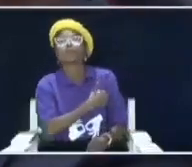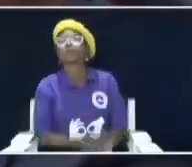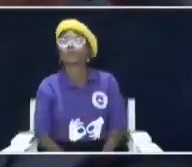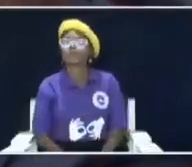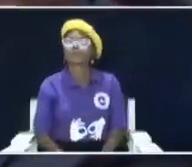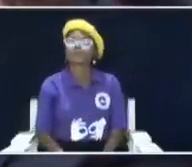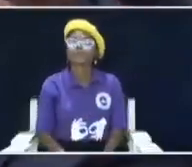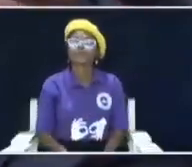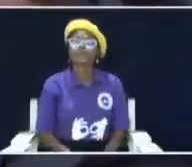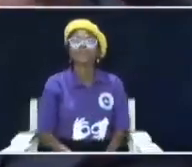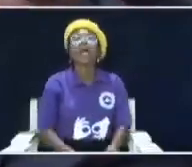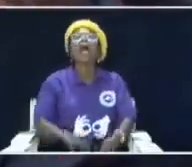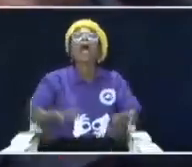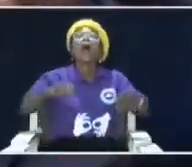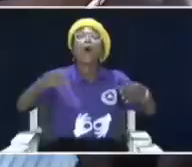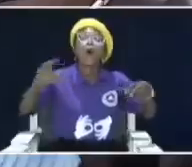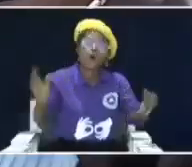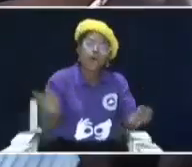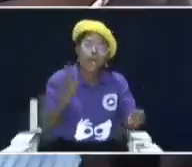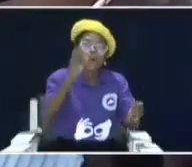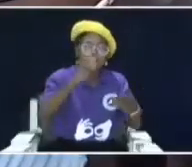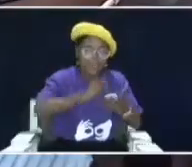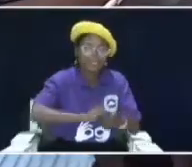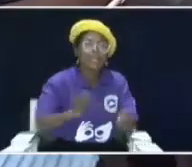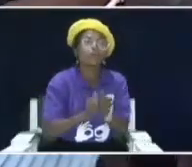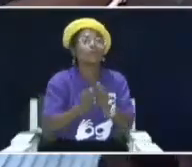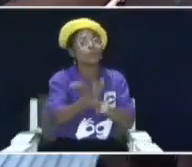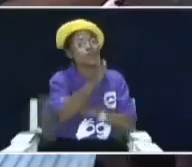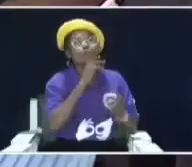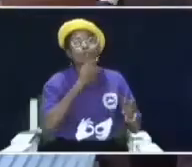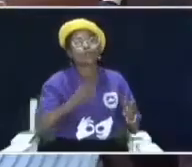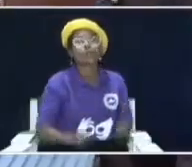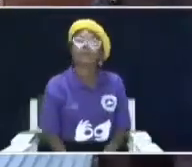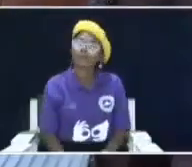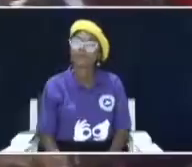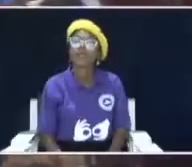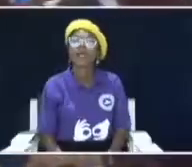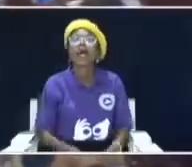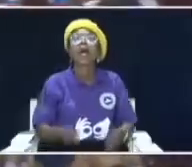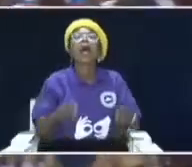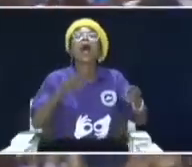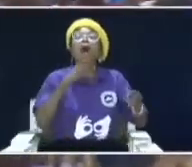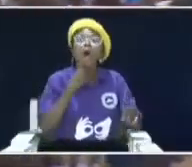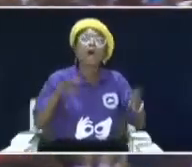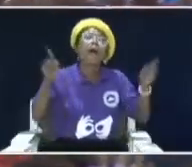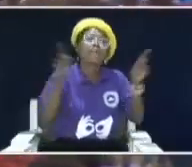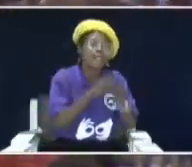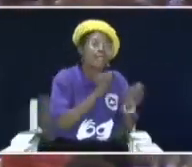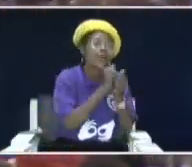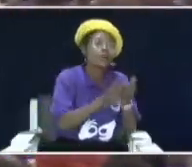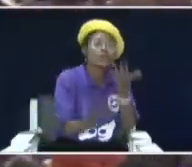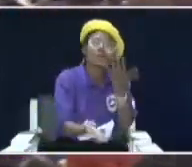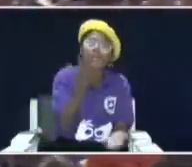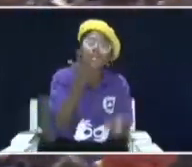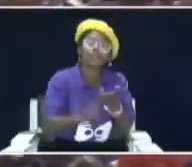I can hear you, partner with God to win souls. Partner with the fire to win souls.